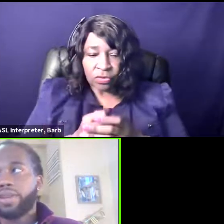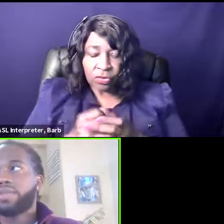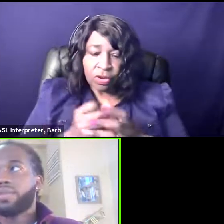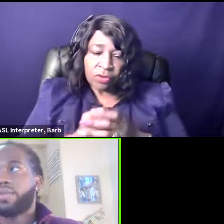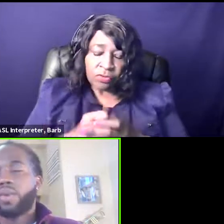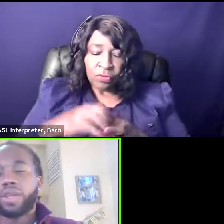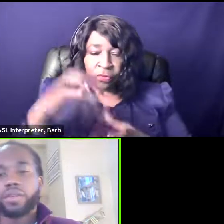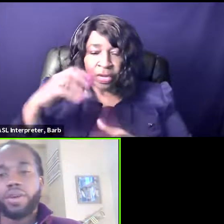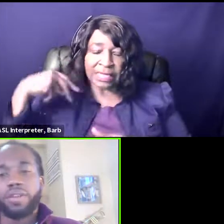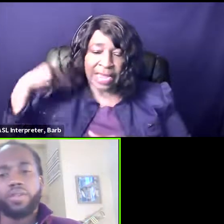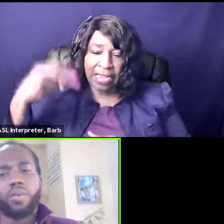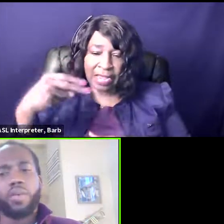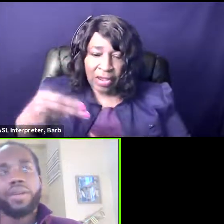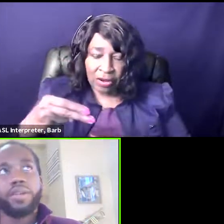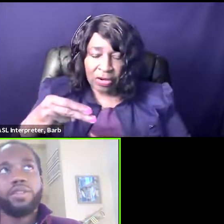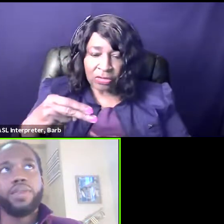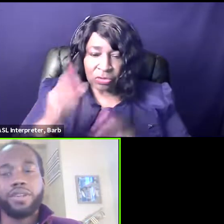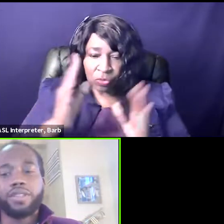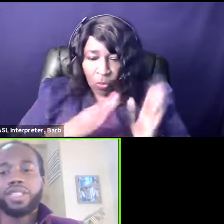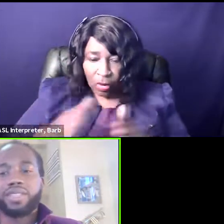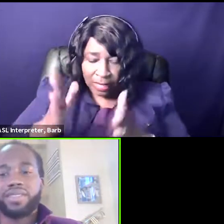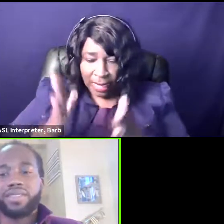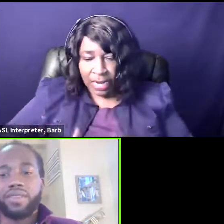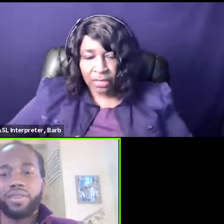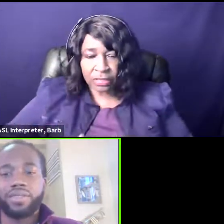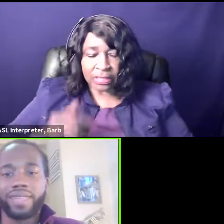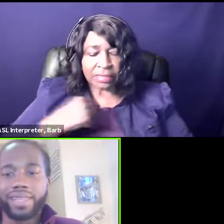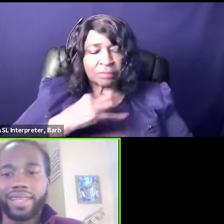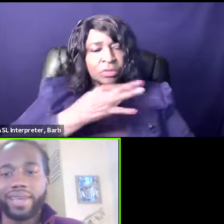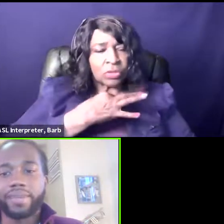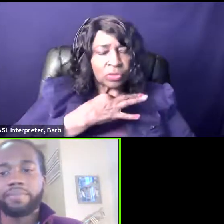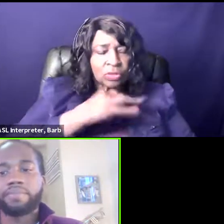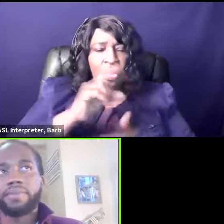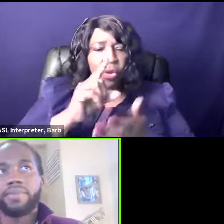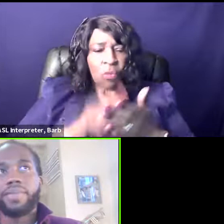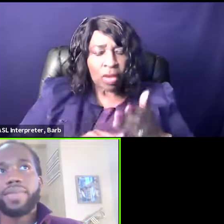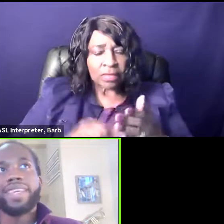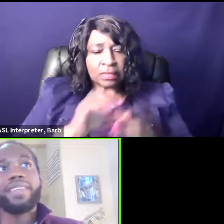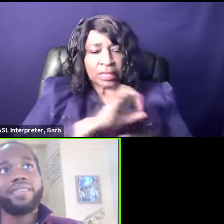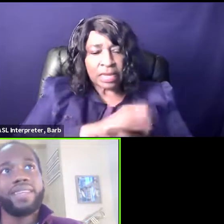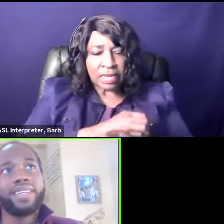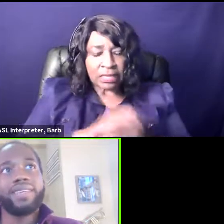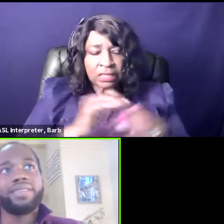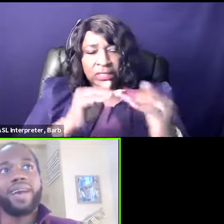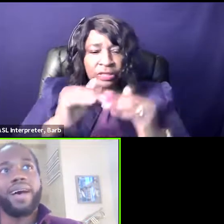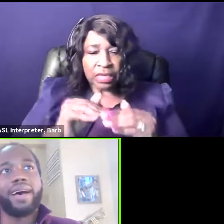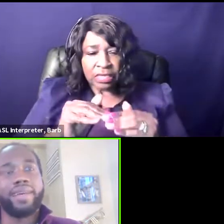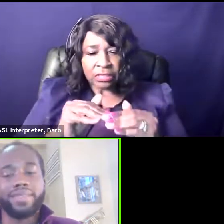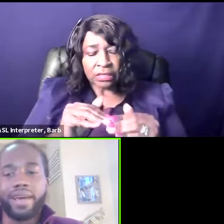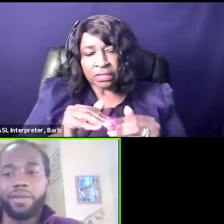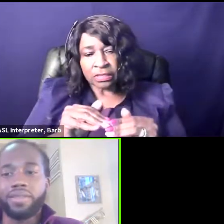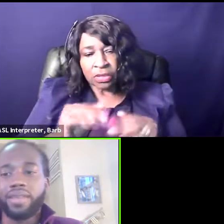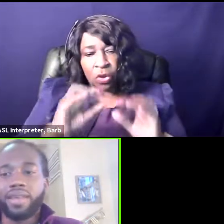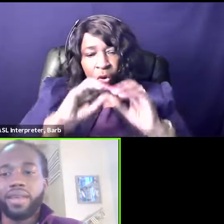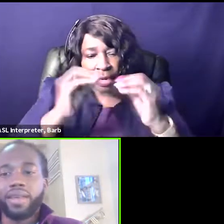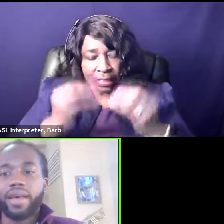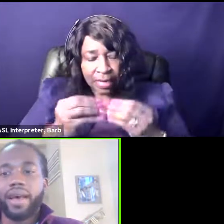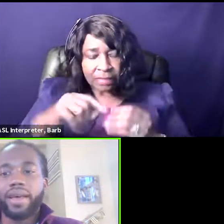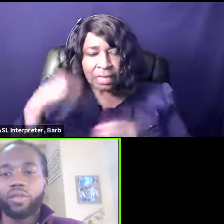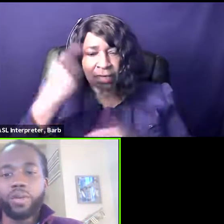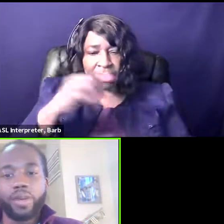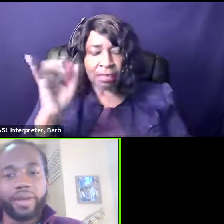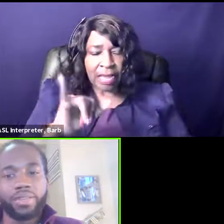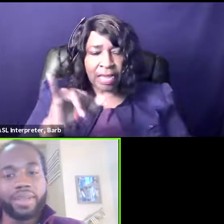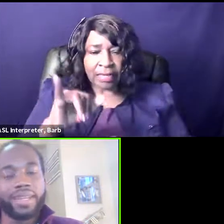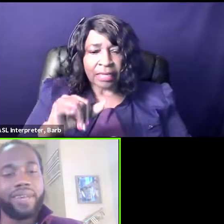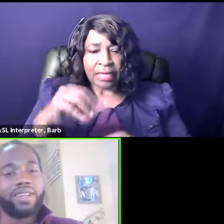was curious, what are your thoughts, or what do energy justice efforts look like in cities and towns